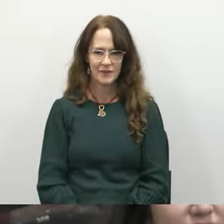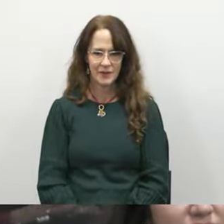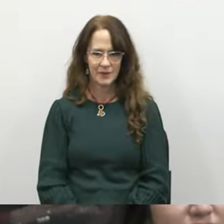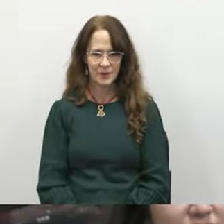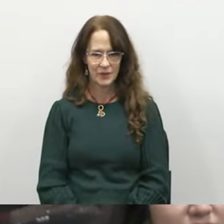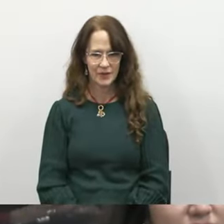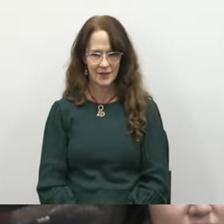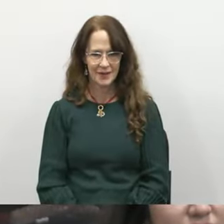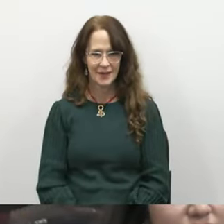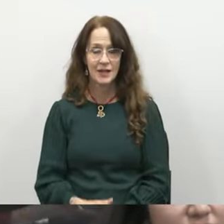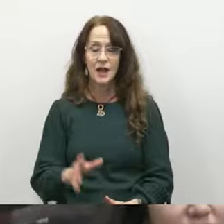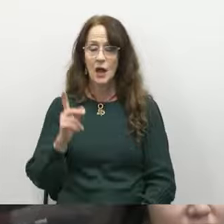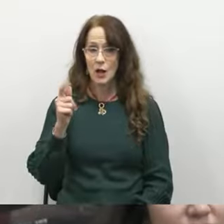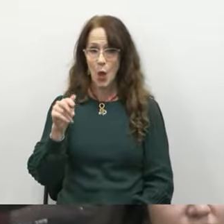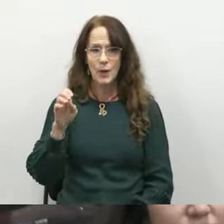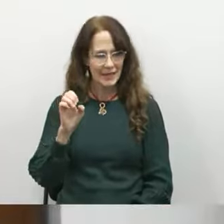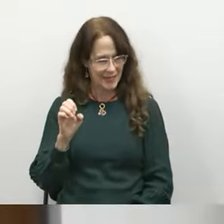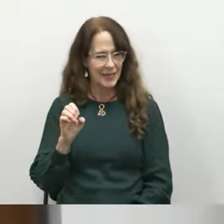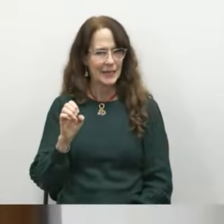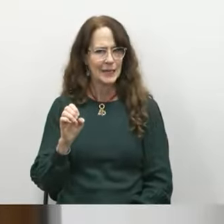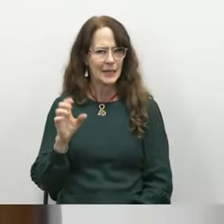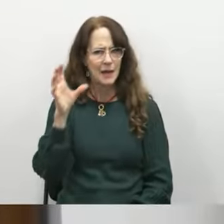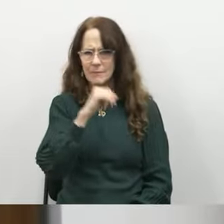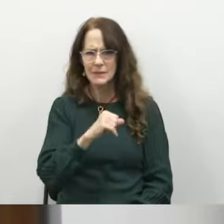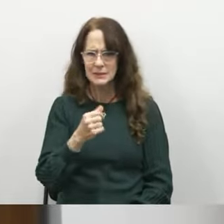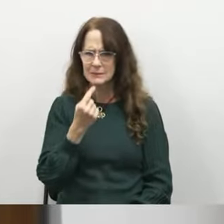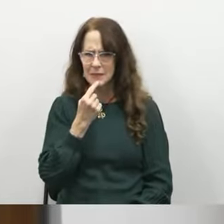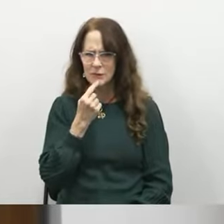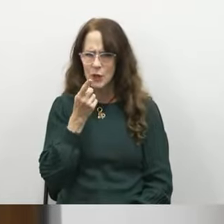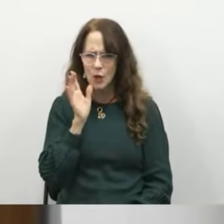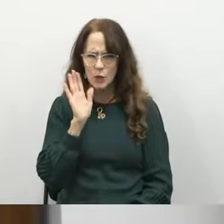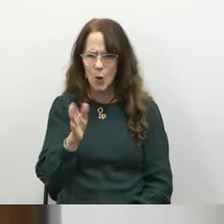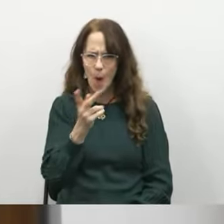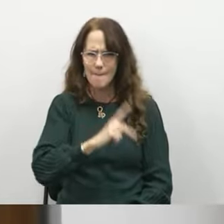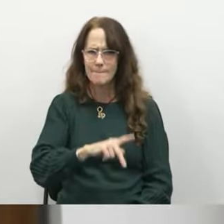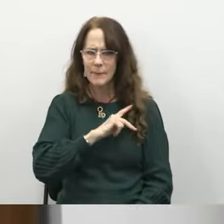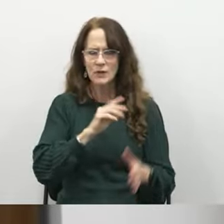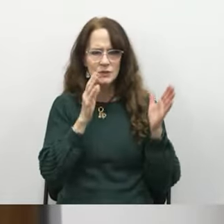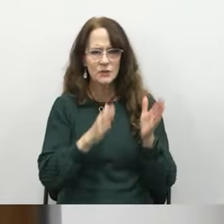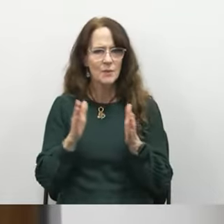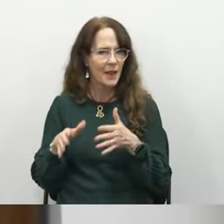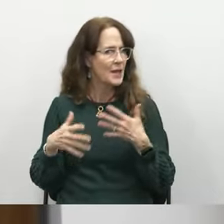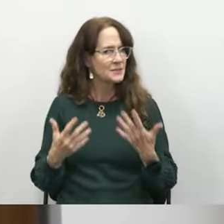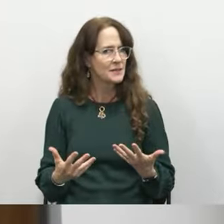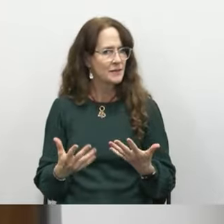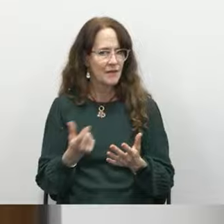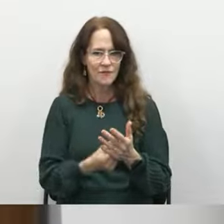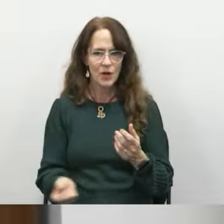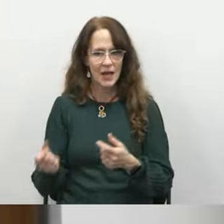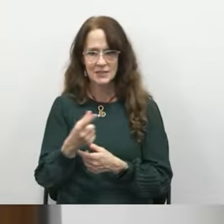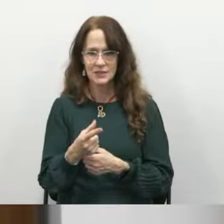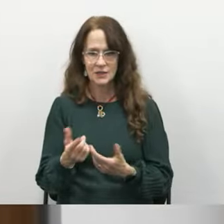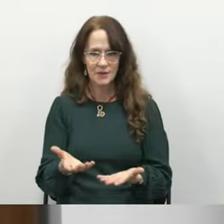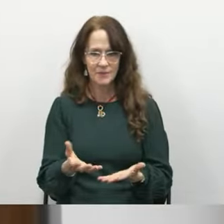Okay, so Chloe, I didn't hear you mention what your personal plans are for next